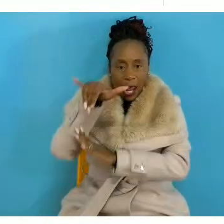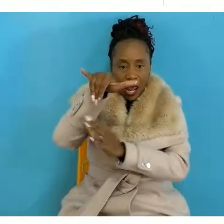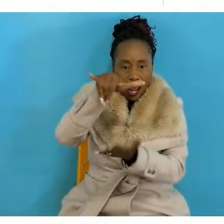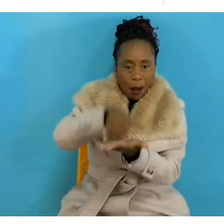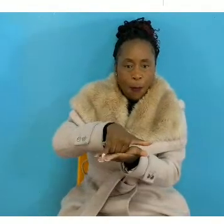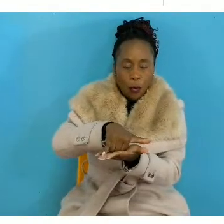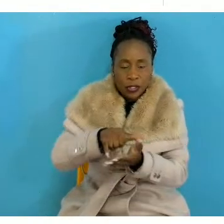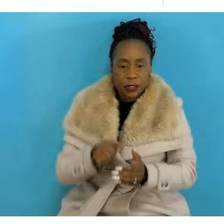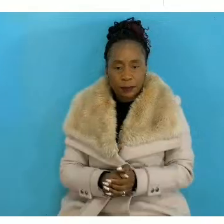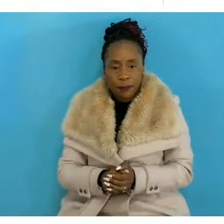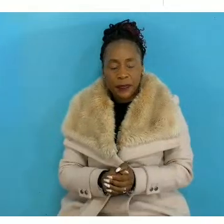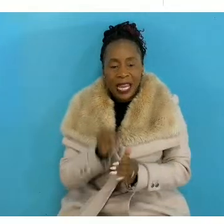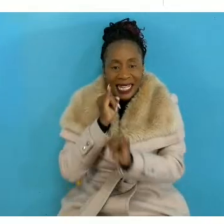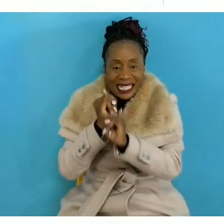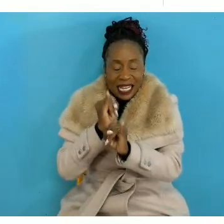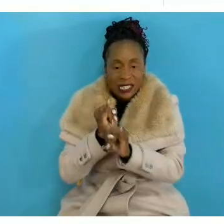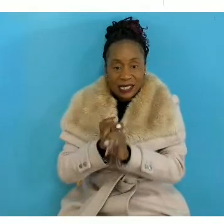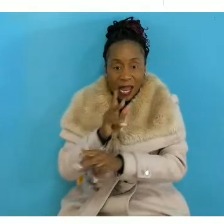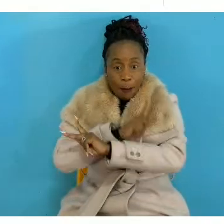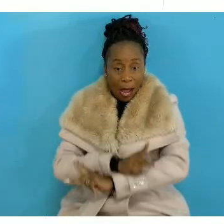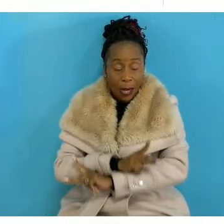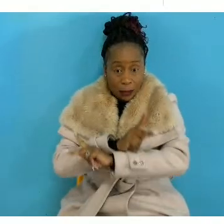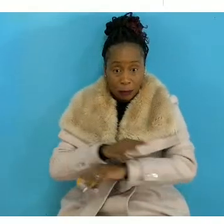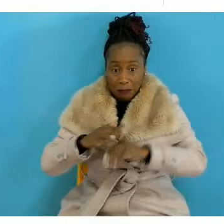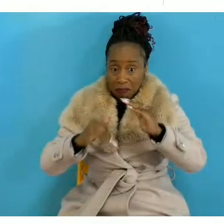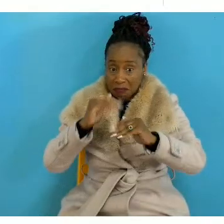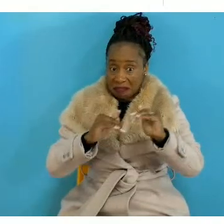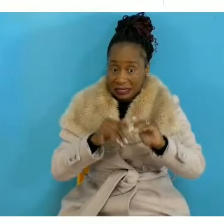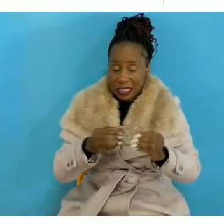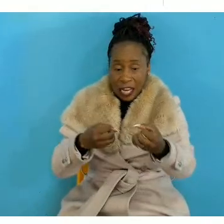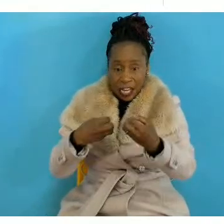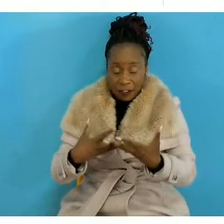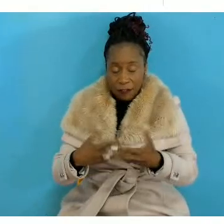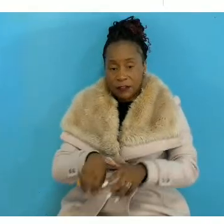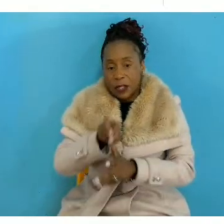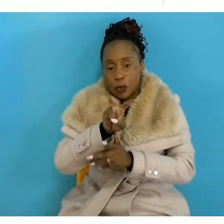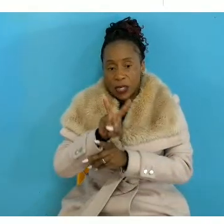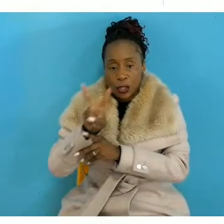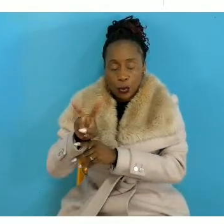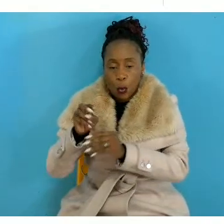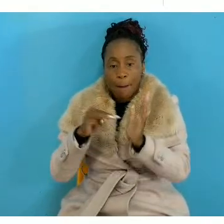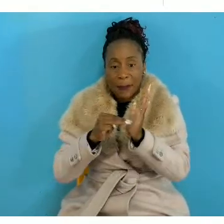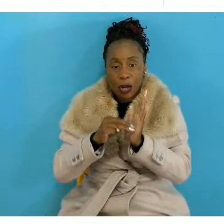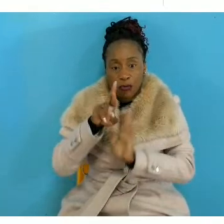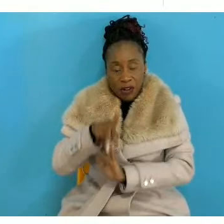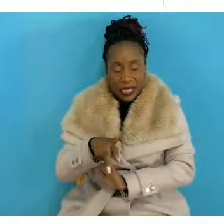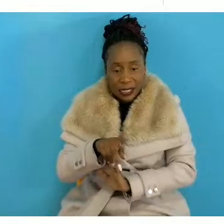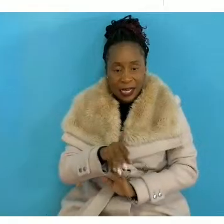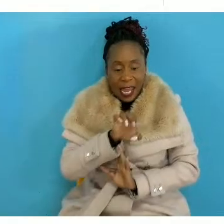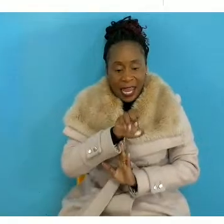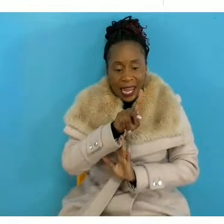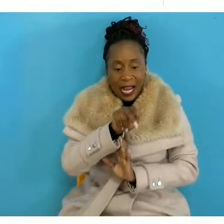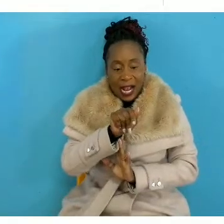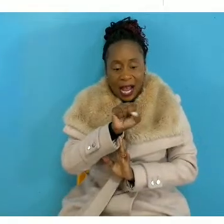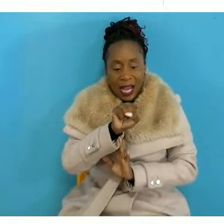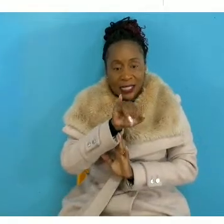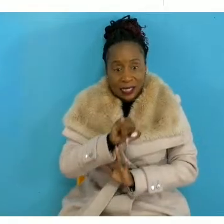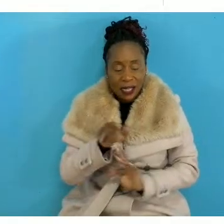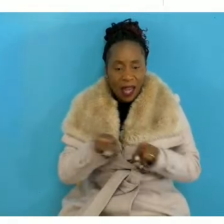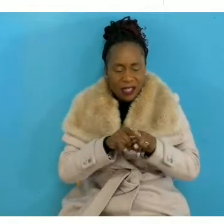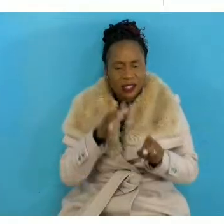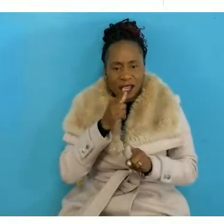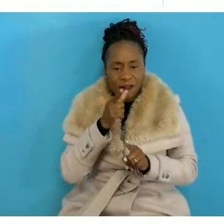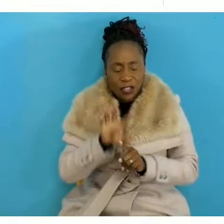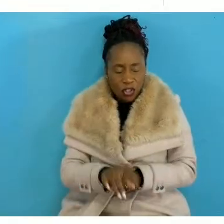industrial park infrastructure. We are allocated 22 million. The ECASI Labs, as I said, we've got 9 ECASI